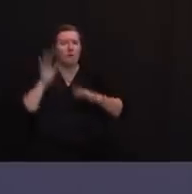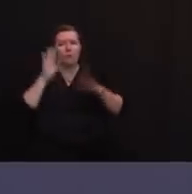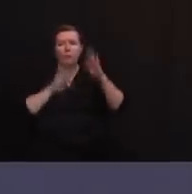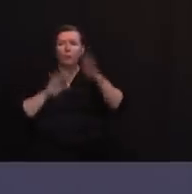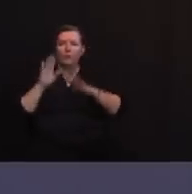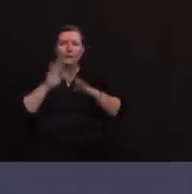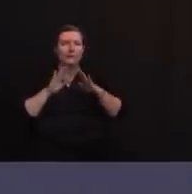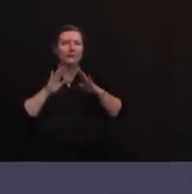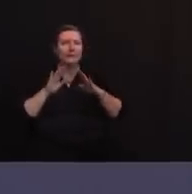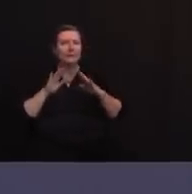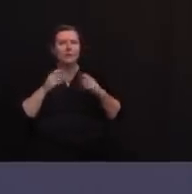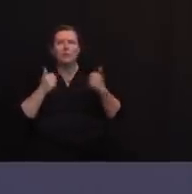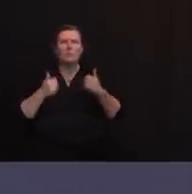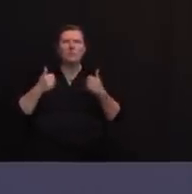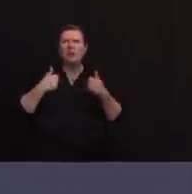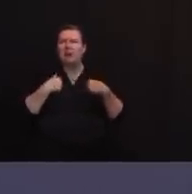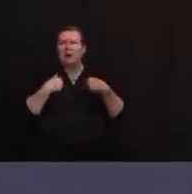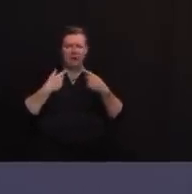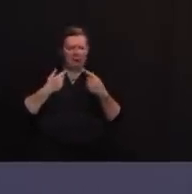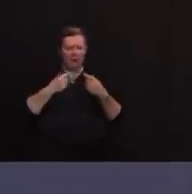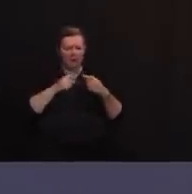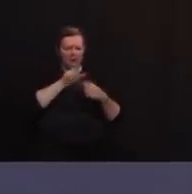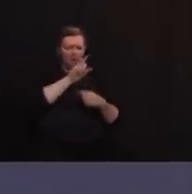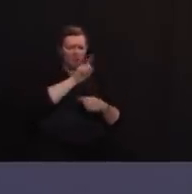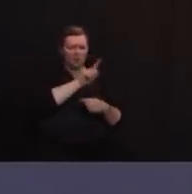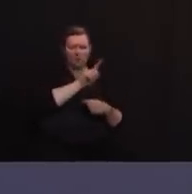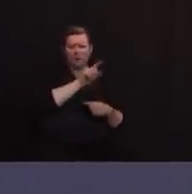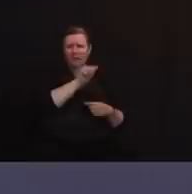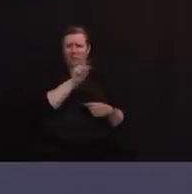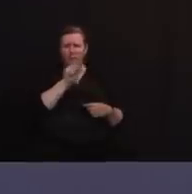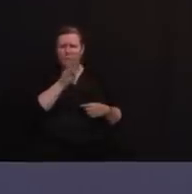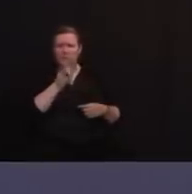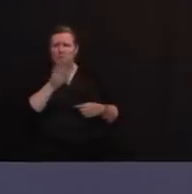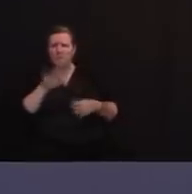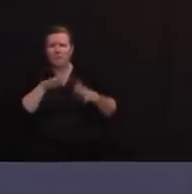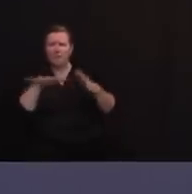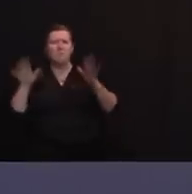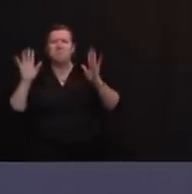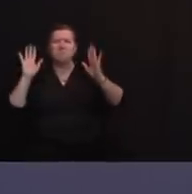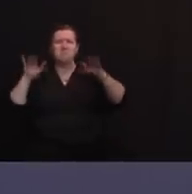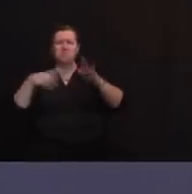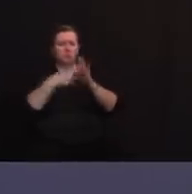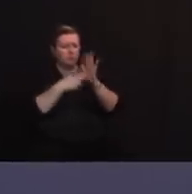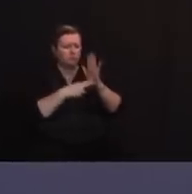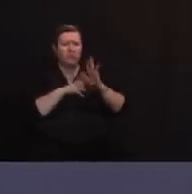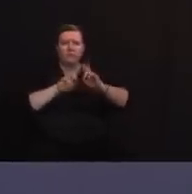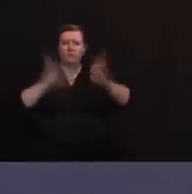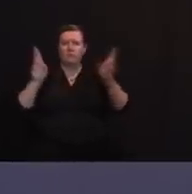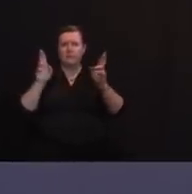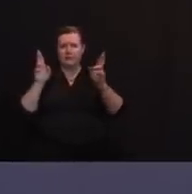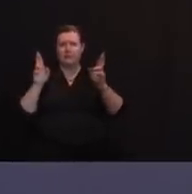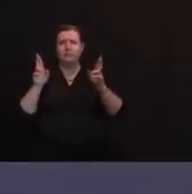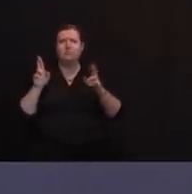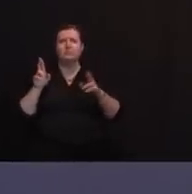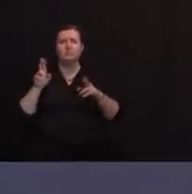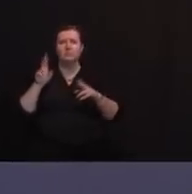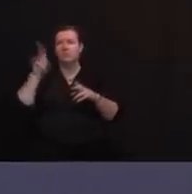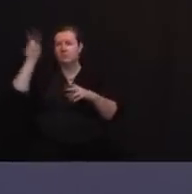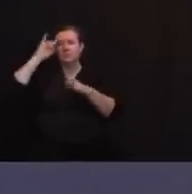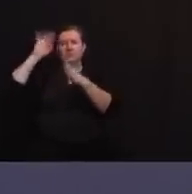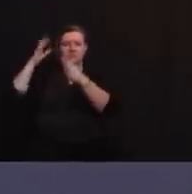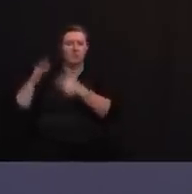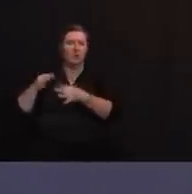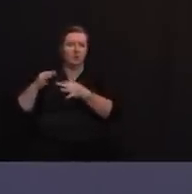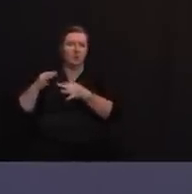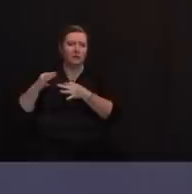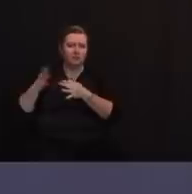a notification. And I guess the question is, when it gets to the general public, who's not maybe in one of those categories, how are